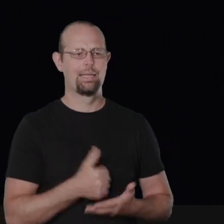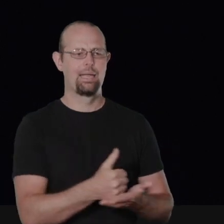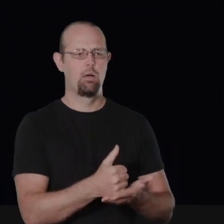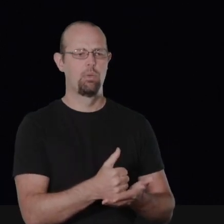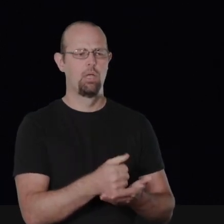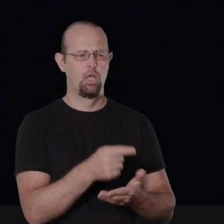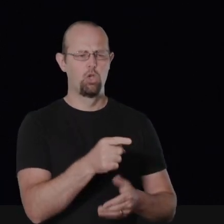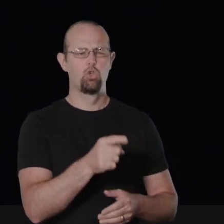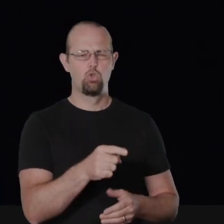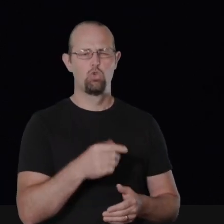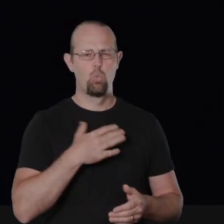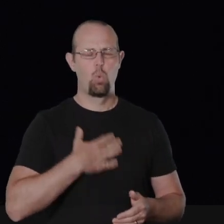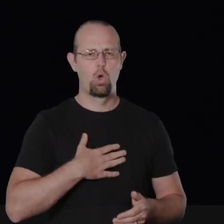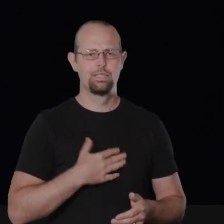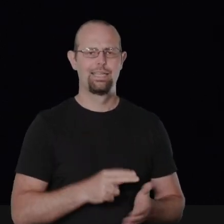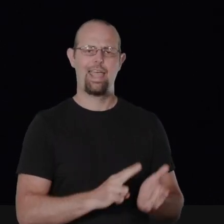an NIV.